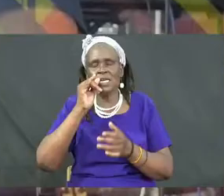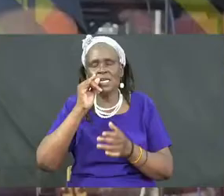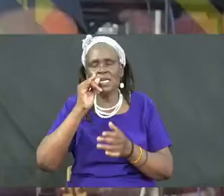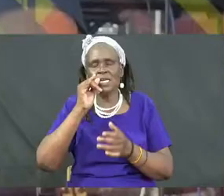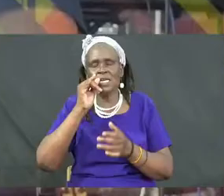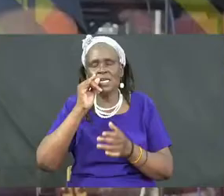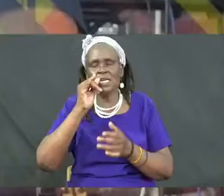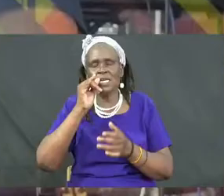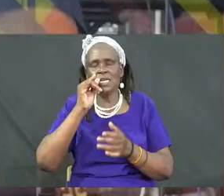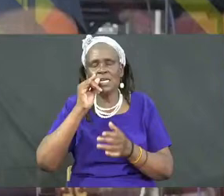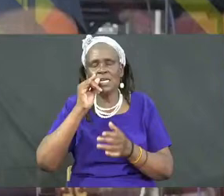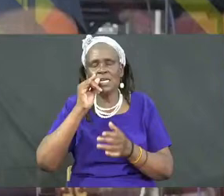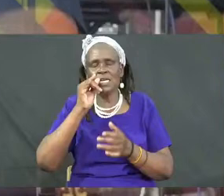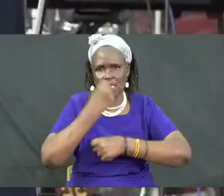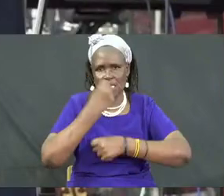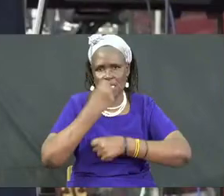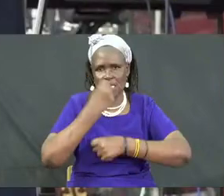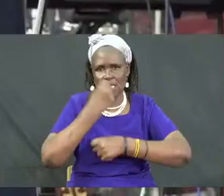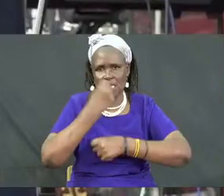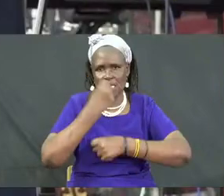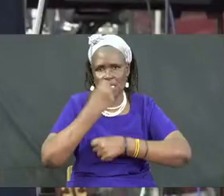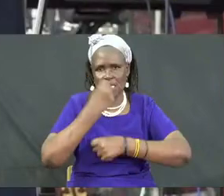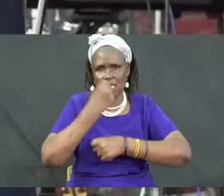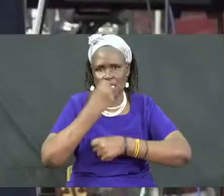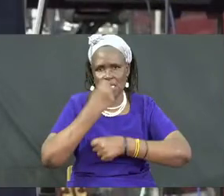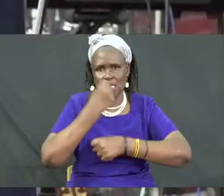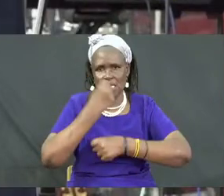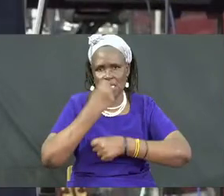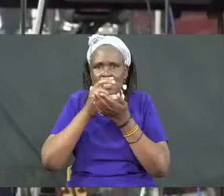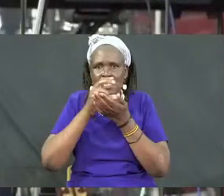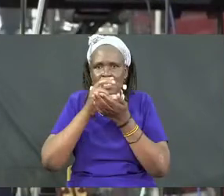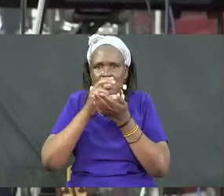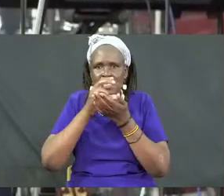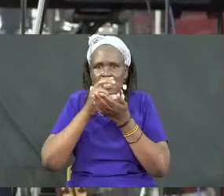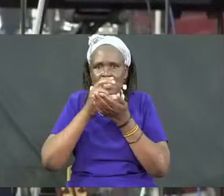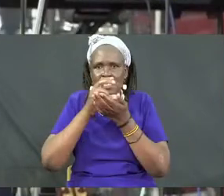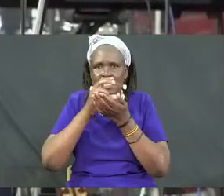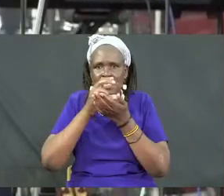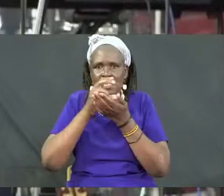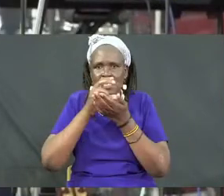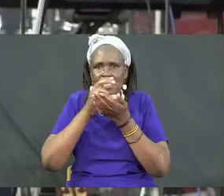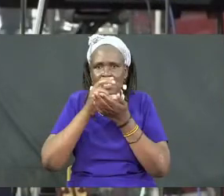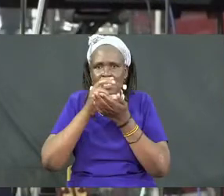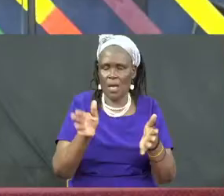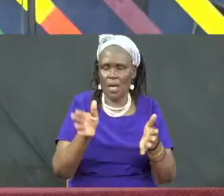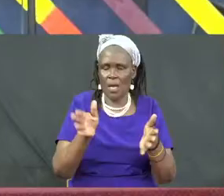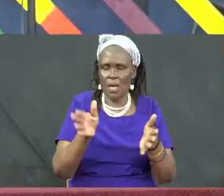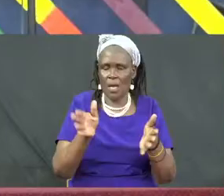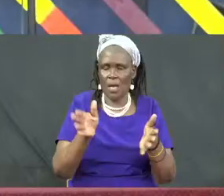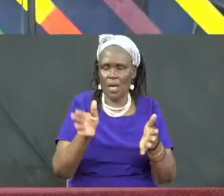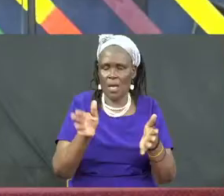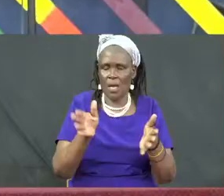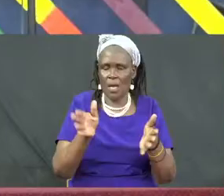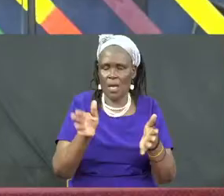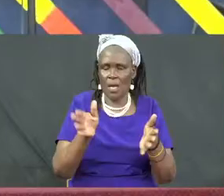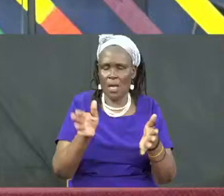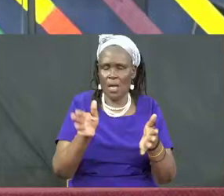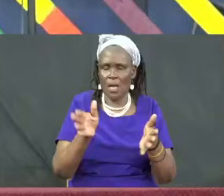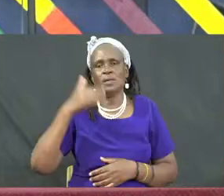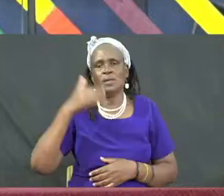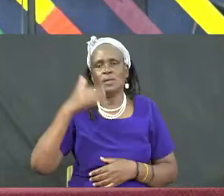I know that the activity of Satan is a bit more concentrated there. Jesus says,